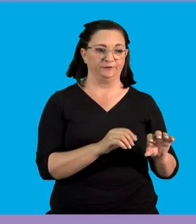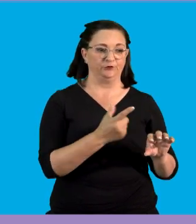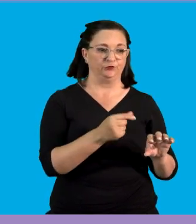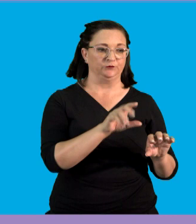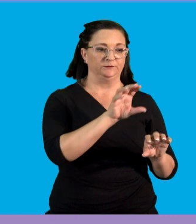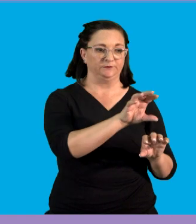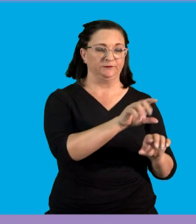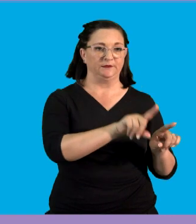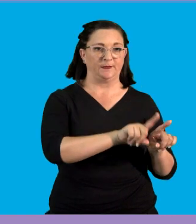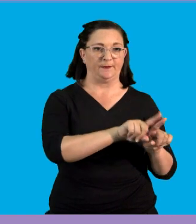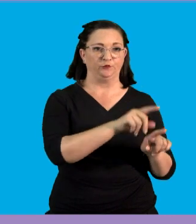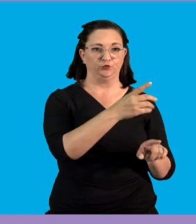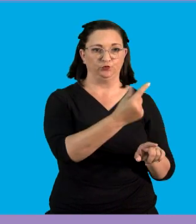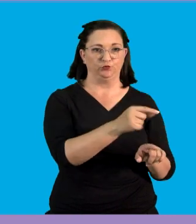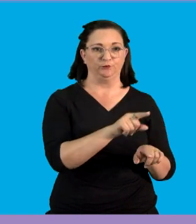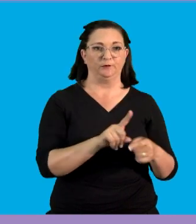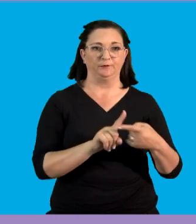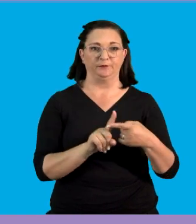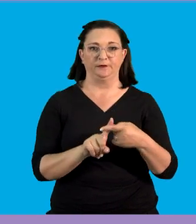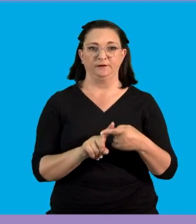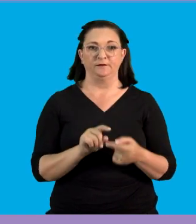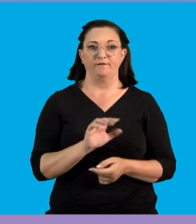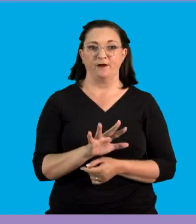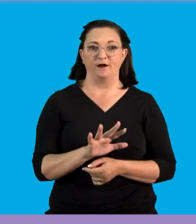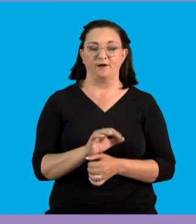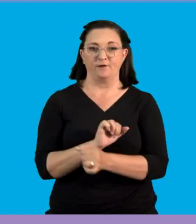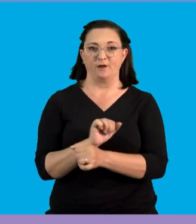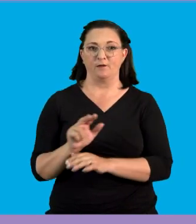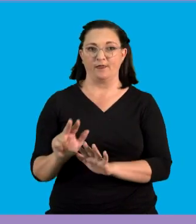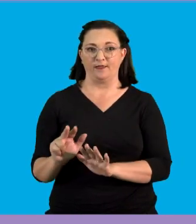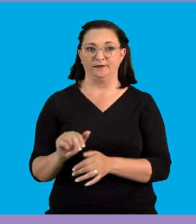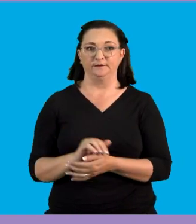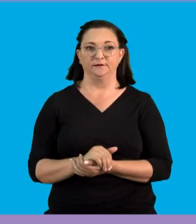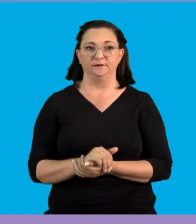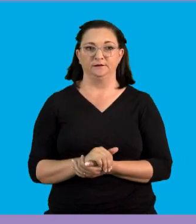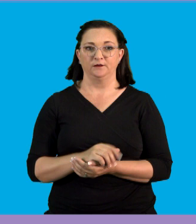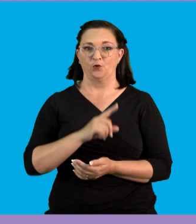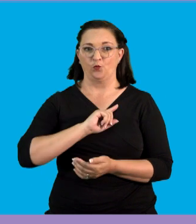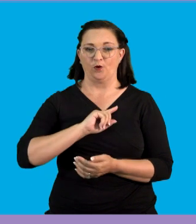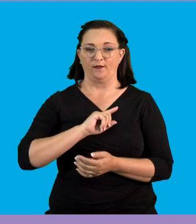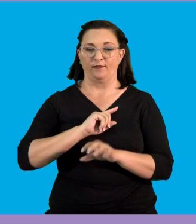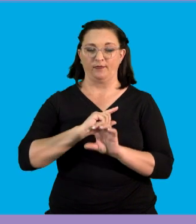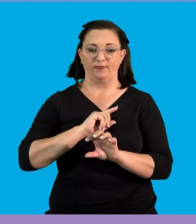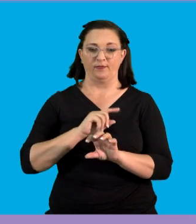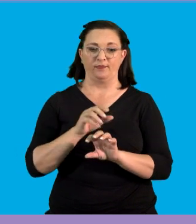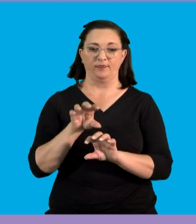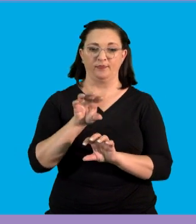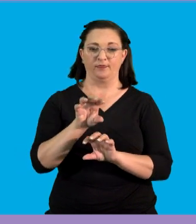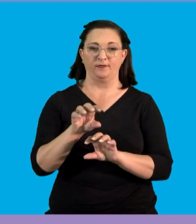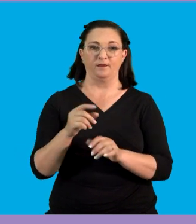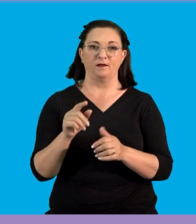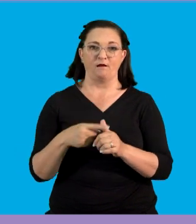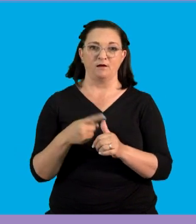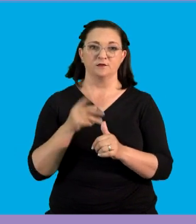the next fraction as well, we are going to multiply the 5 by 8. Why? Because it is going to take